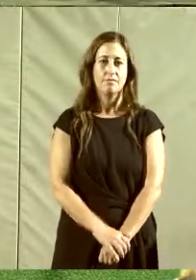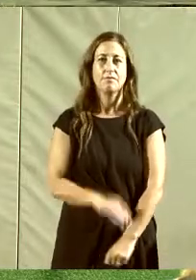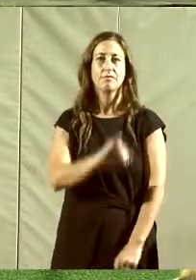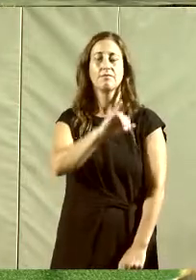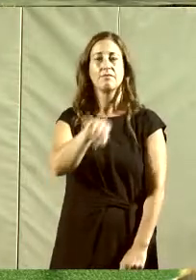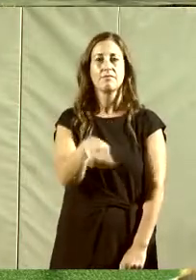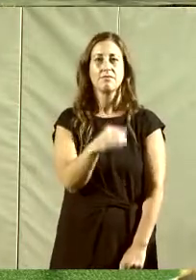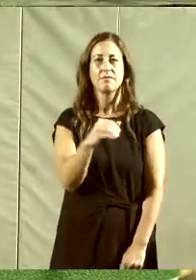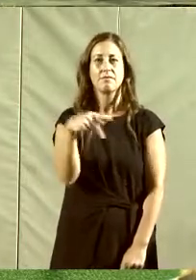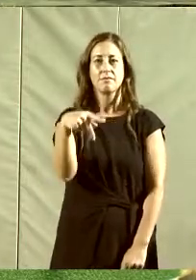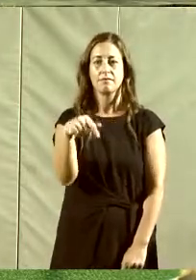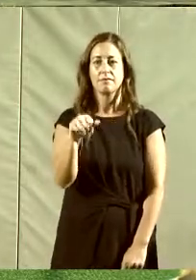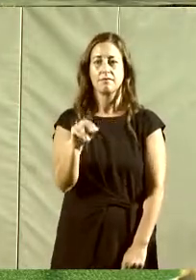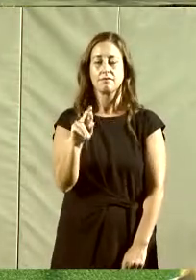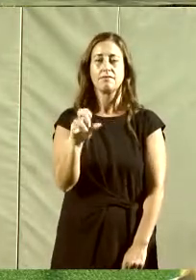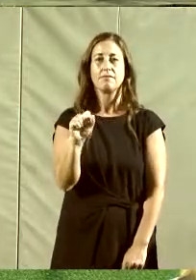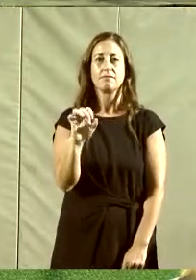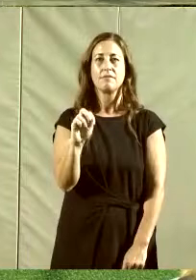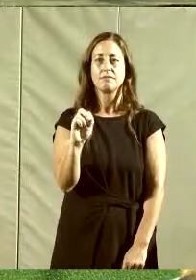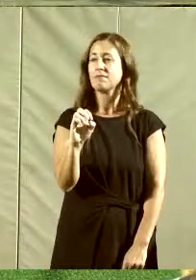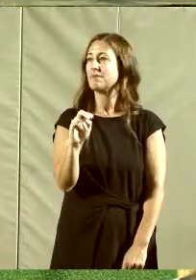Jacob Wade Parsons.